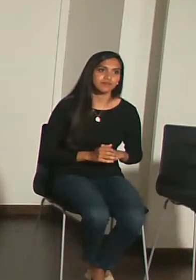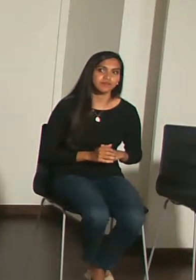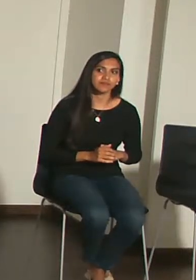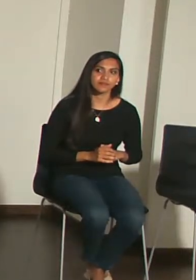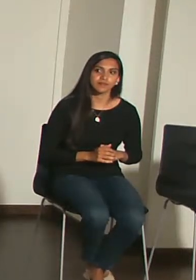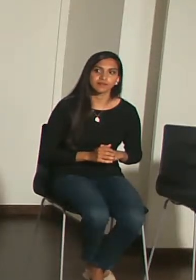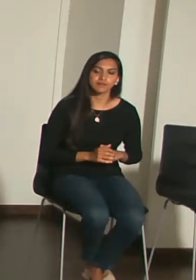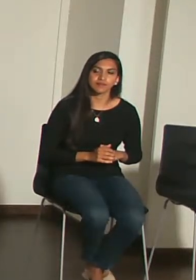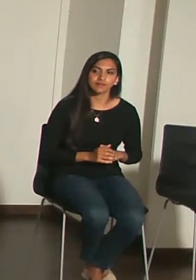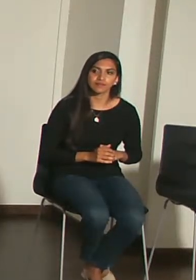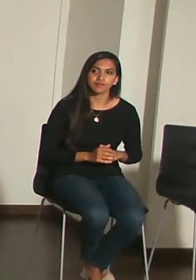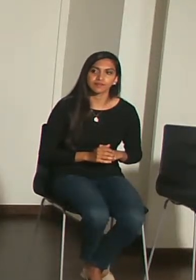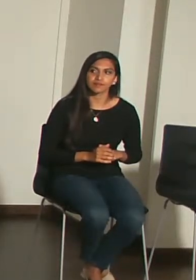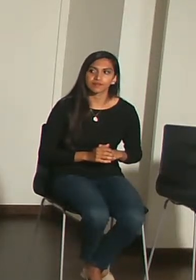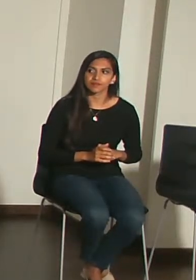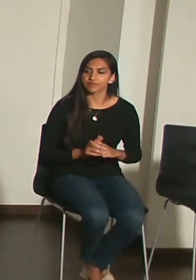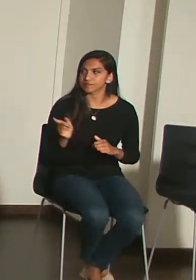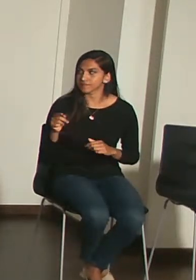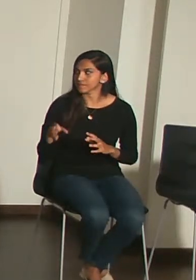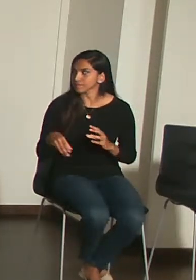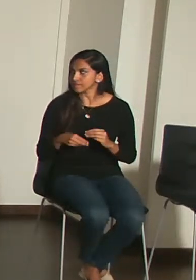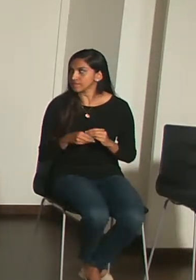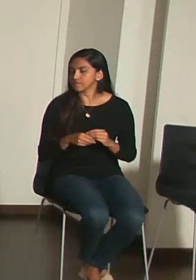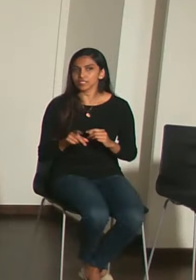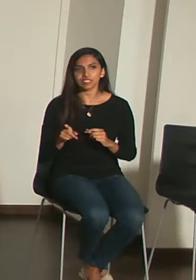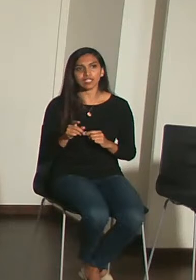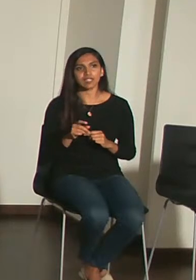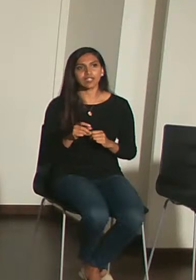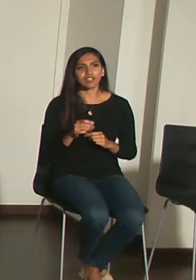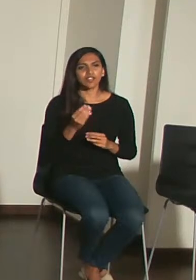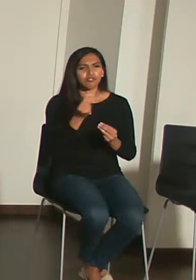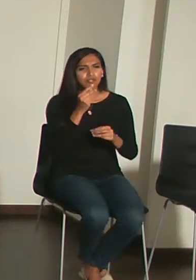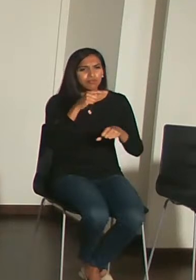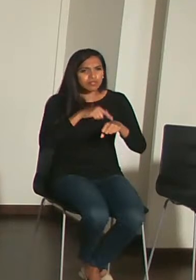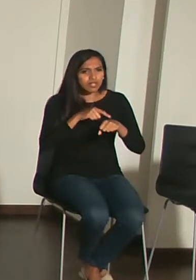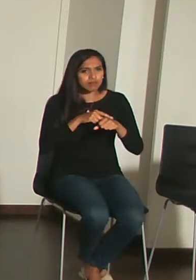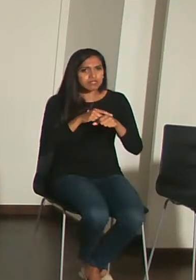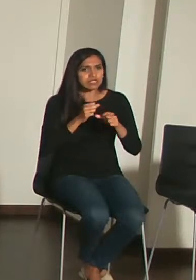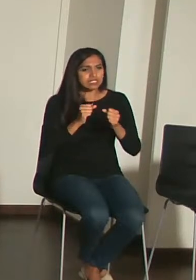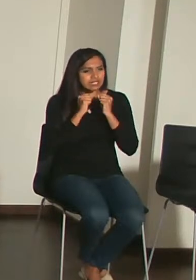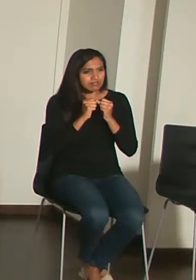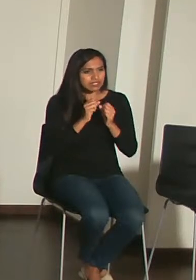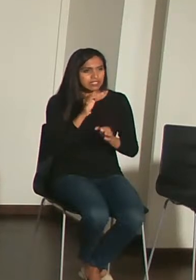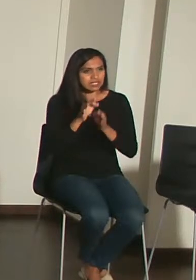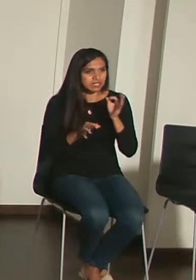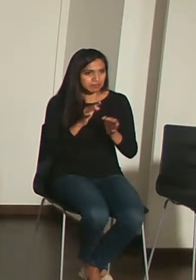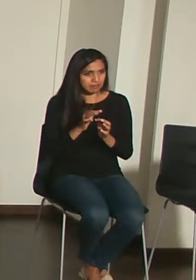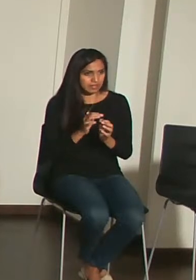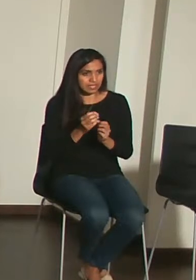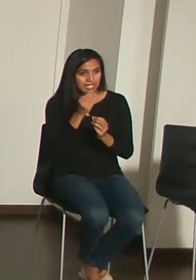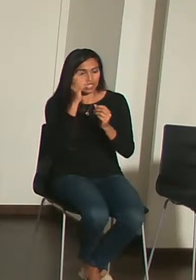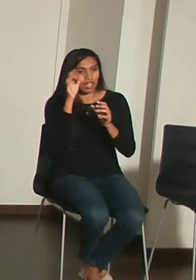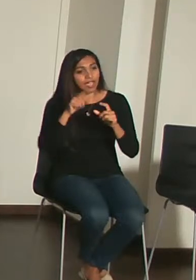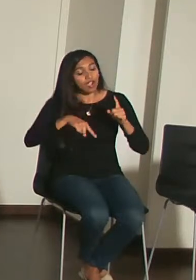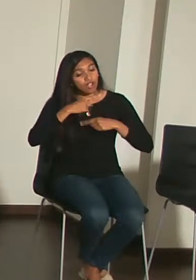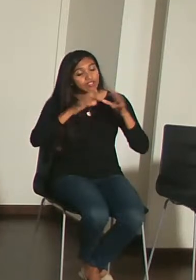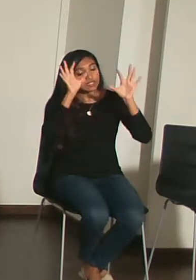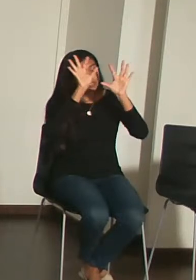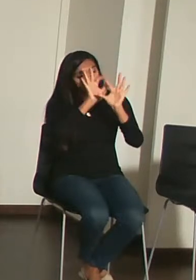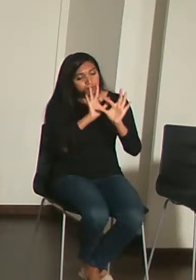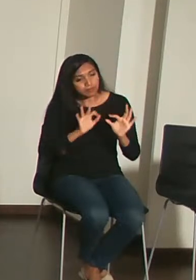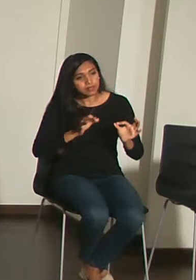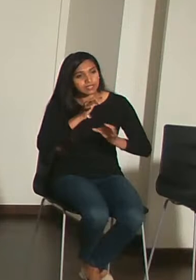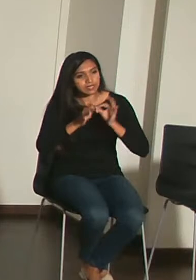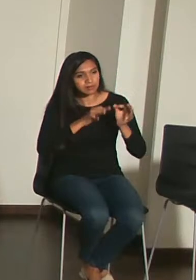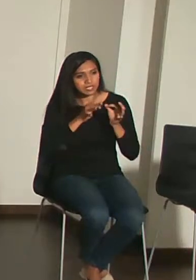without necessarily simplifying or dumbing it down. And difficult language is good for people. You need to stay